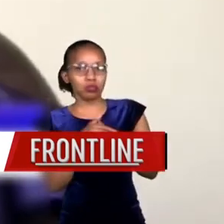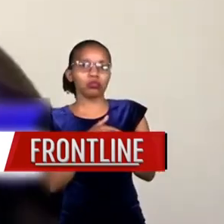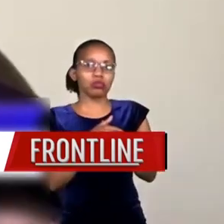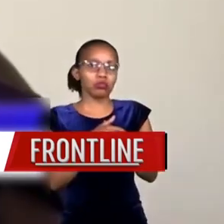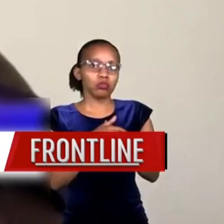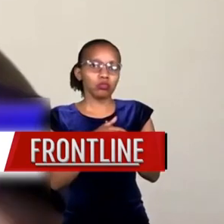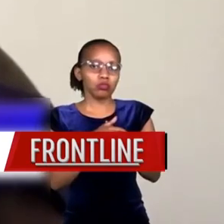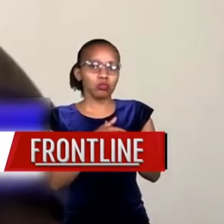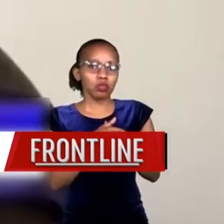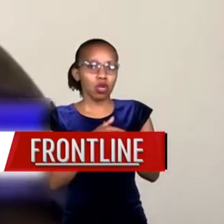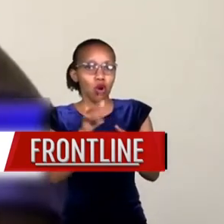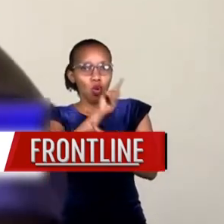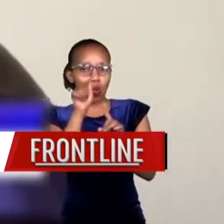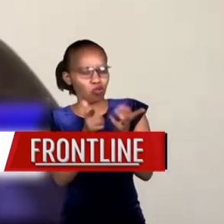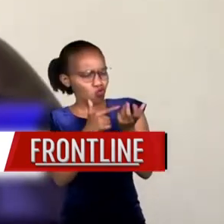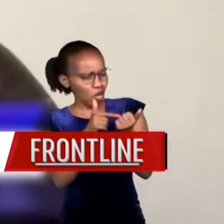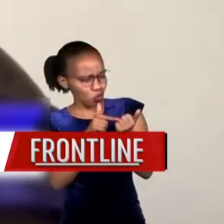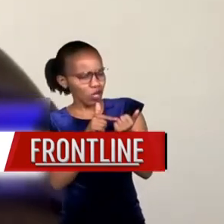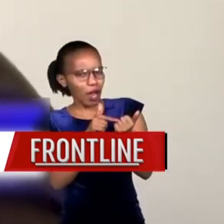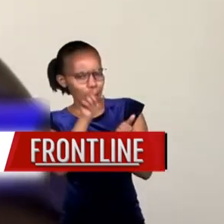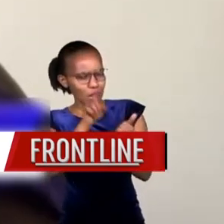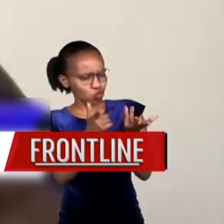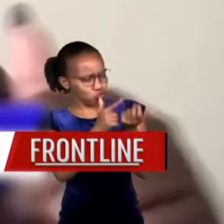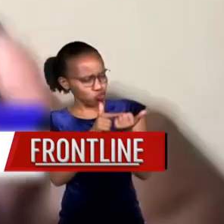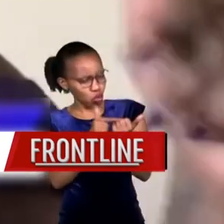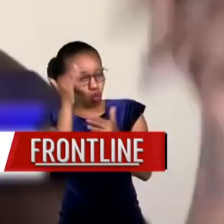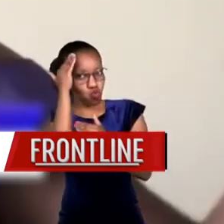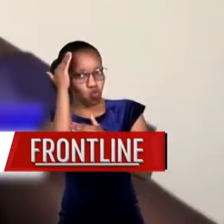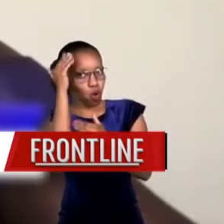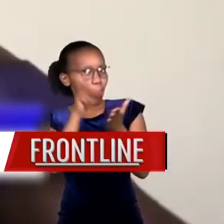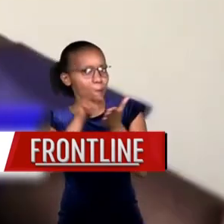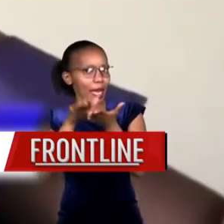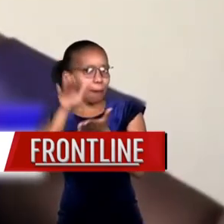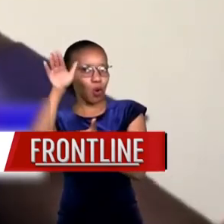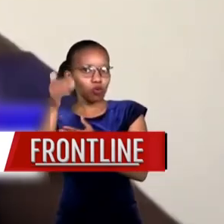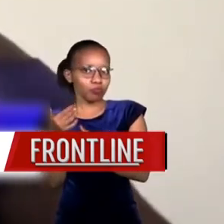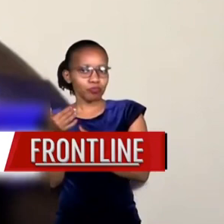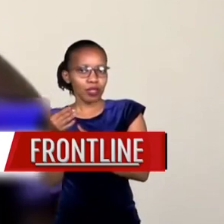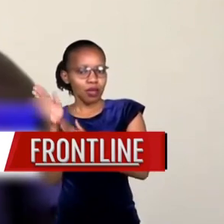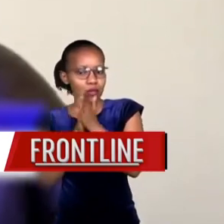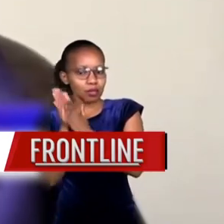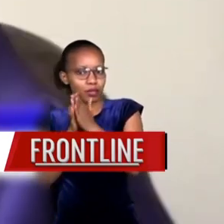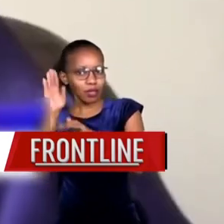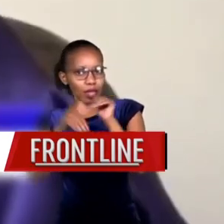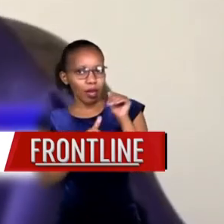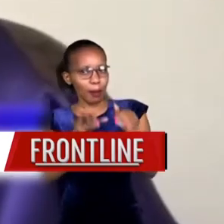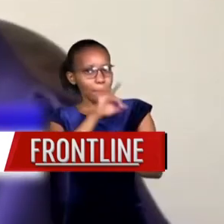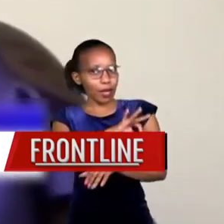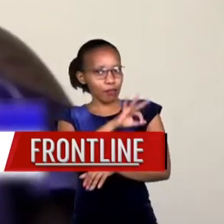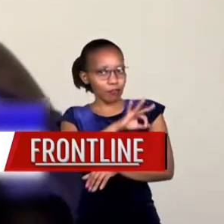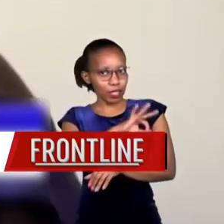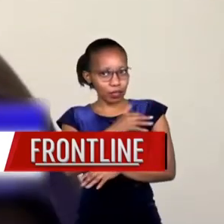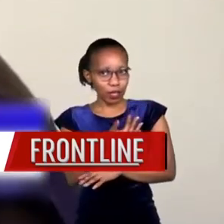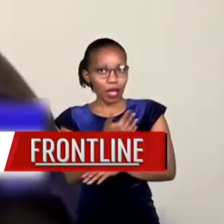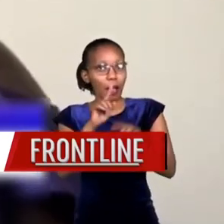income, once you do the math, because you have to do the math to make sure that you're not paying more in interest than you are getting in revenue,